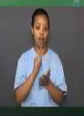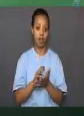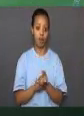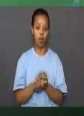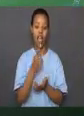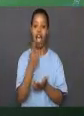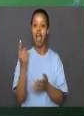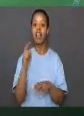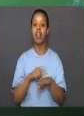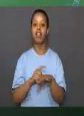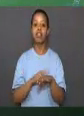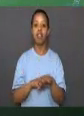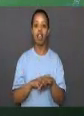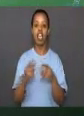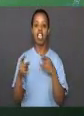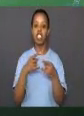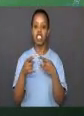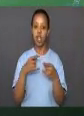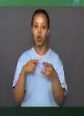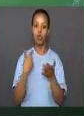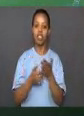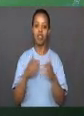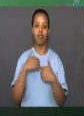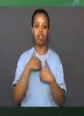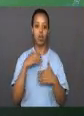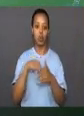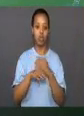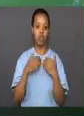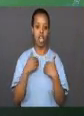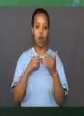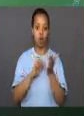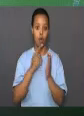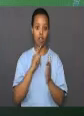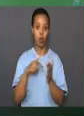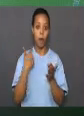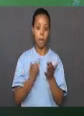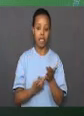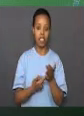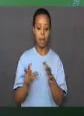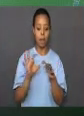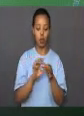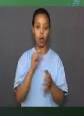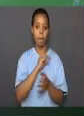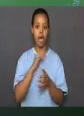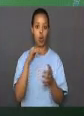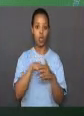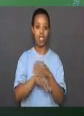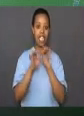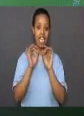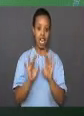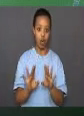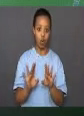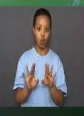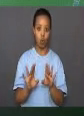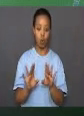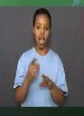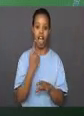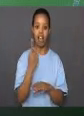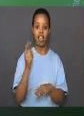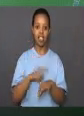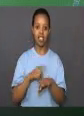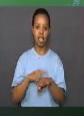Often, species of animals that do not engage in social behavior will